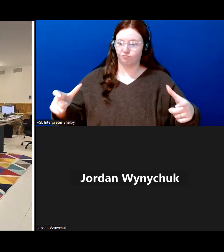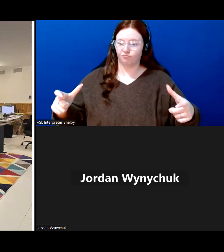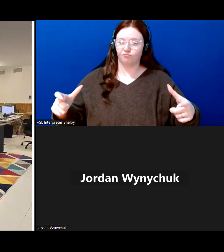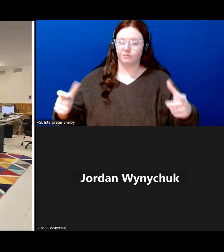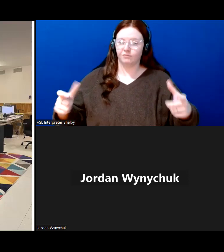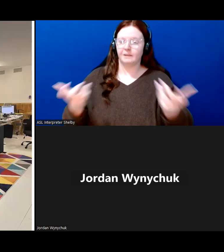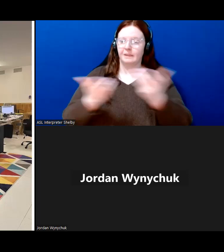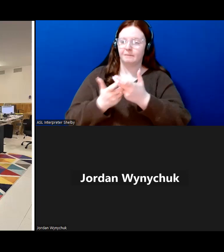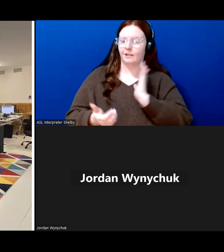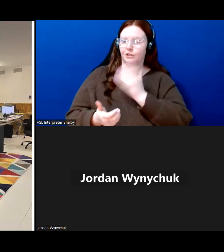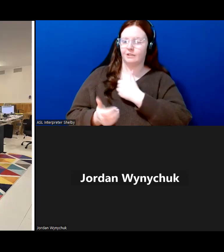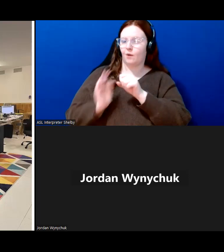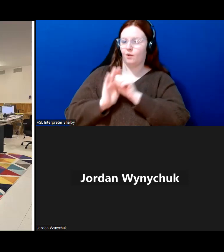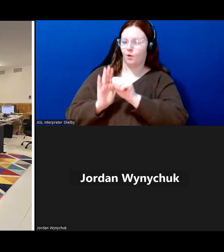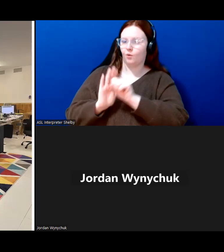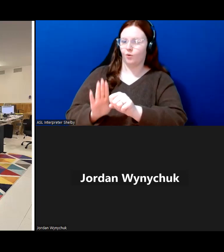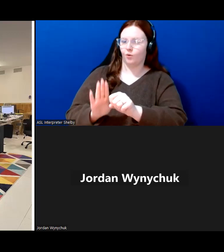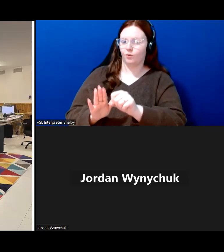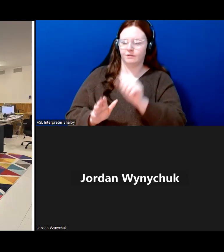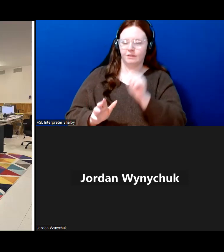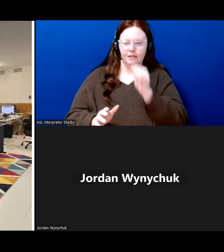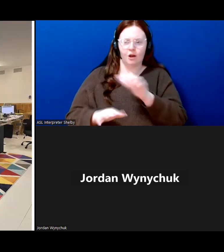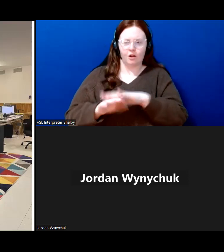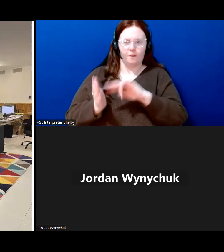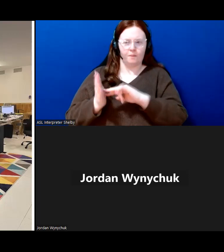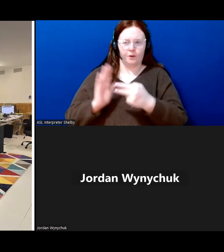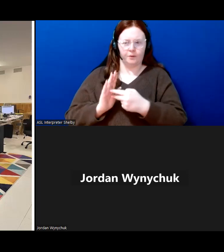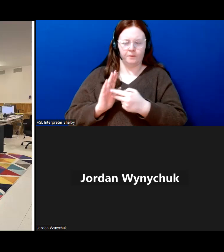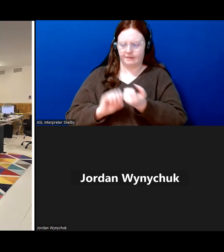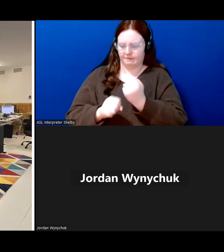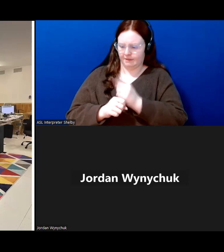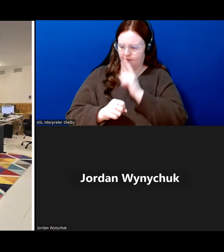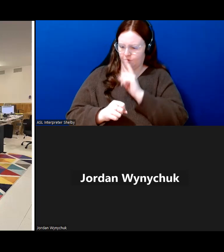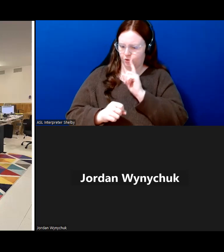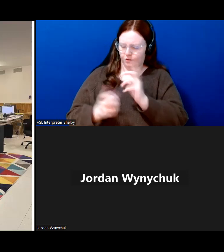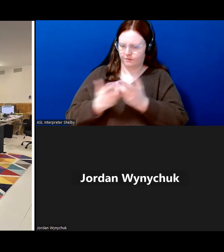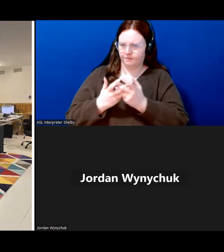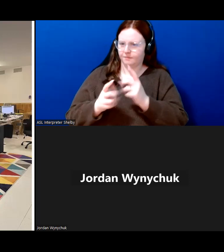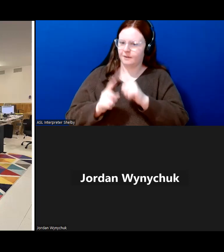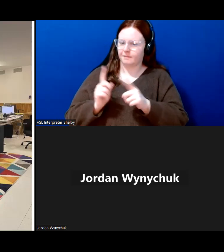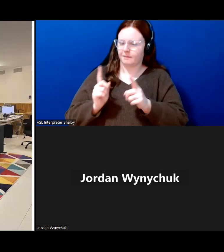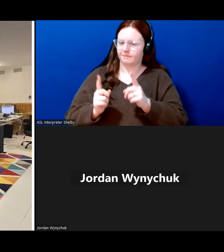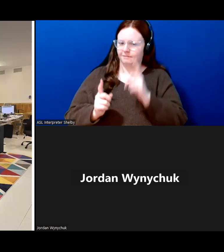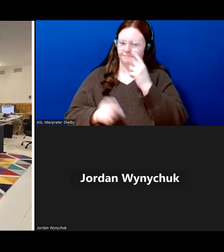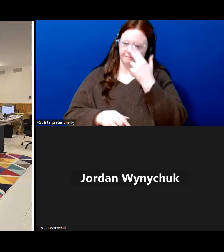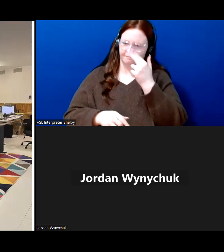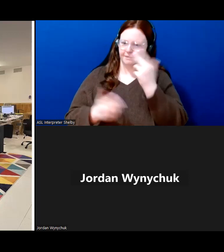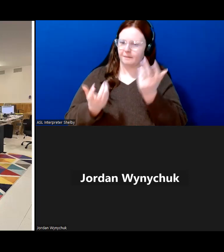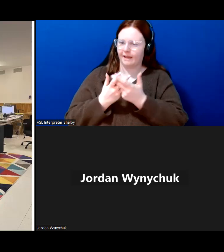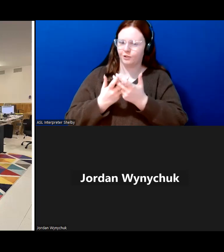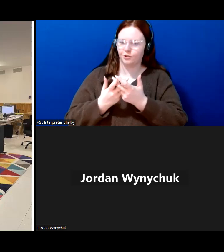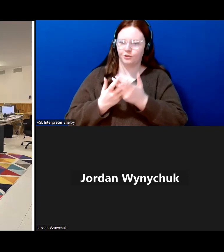our logo. I don't think it was on purpose, but I think it's amazing that it kind of matches our logo, our Q. We also